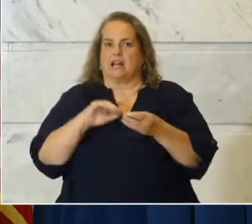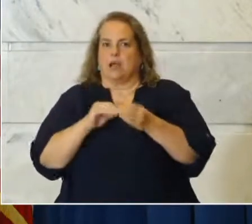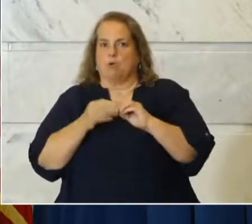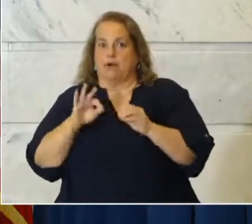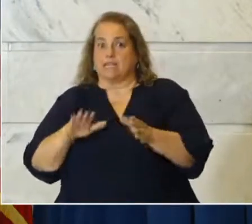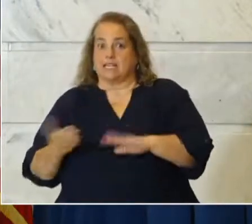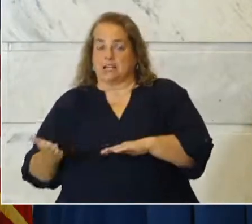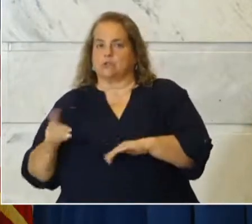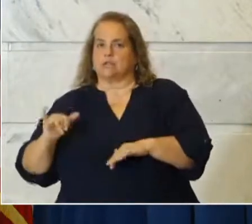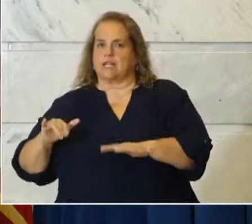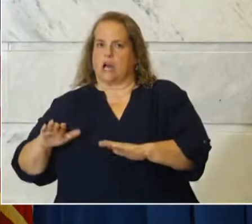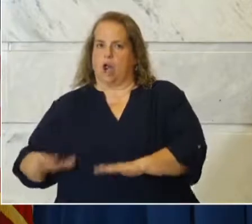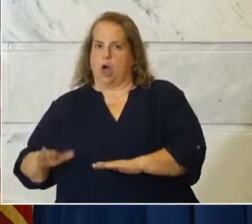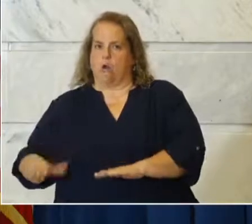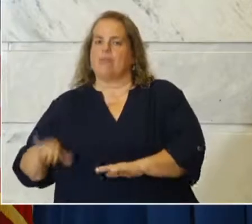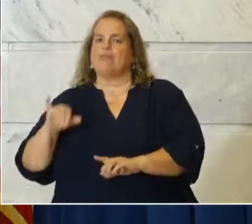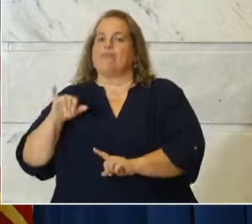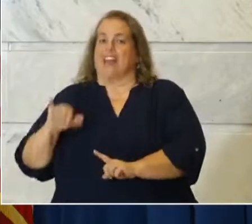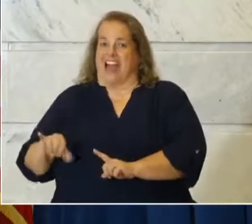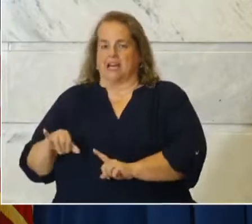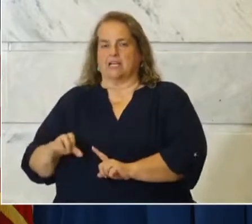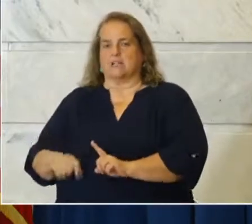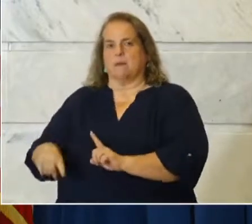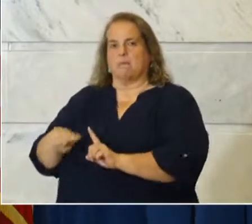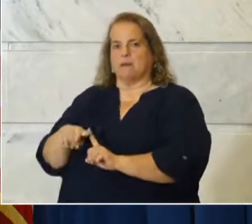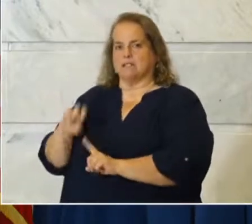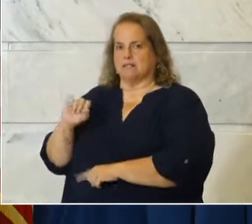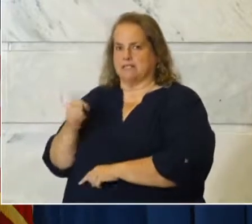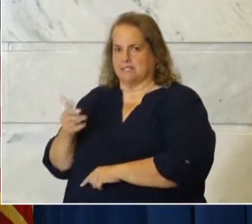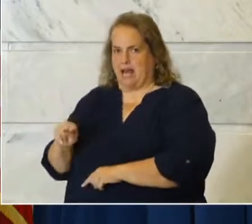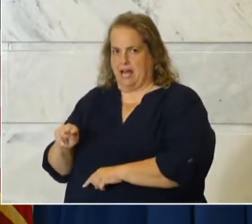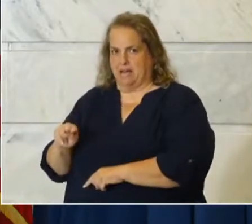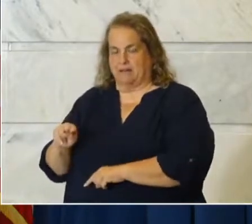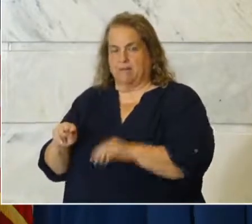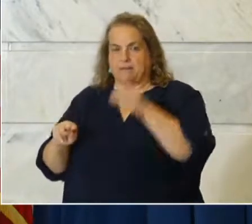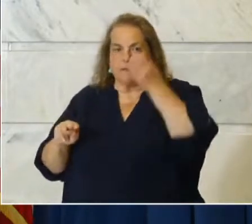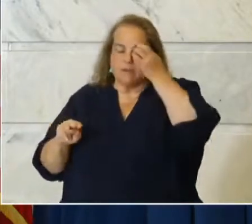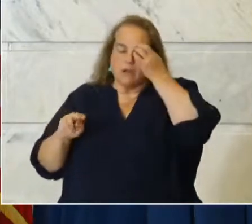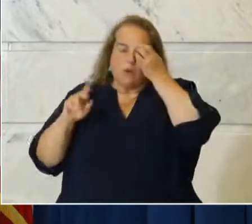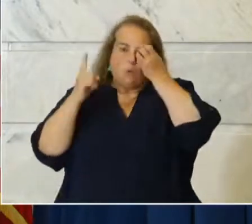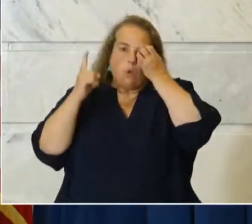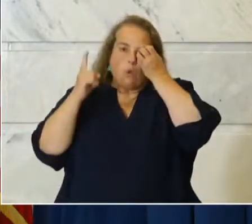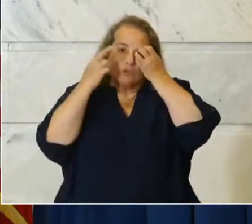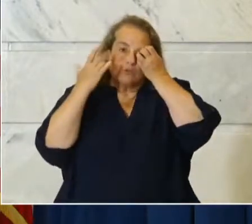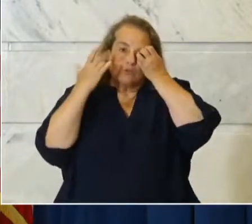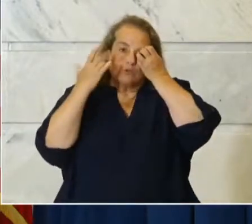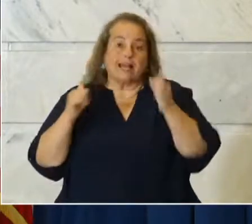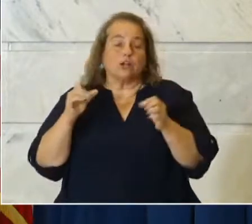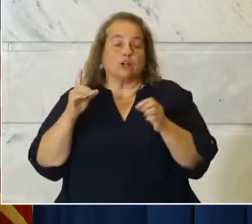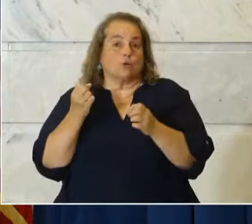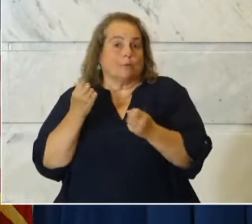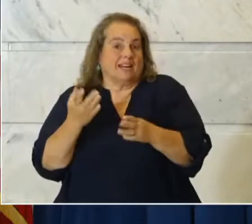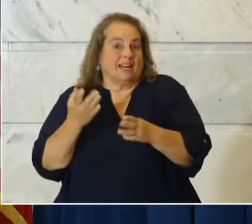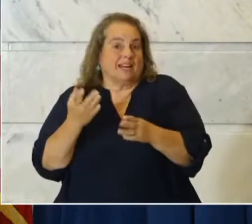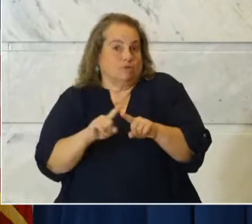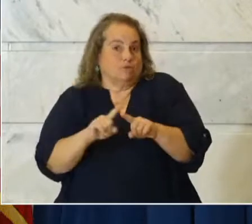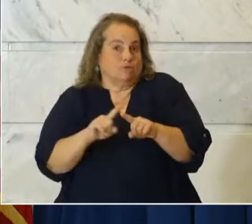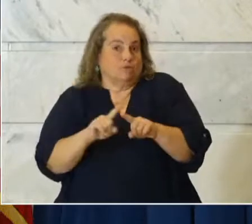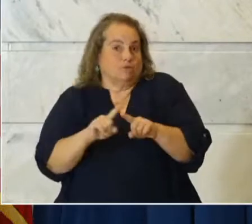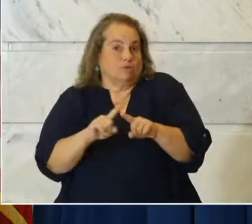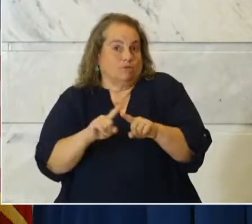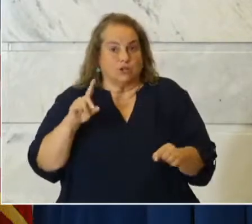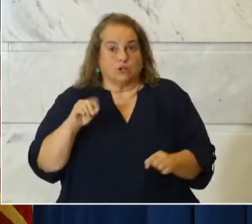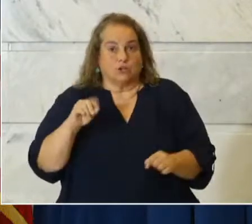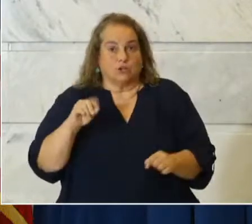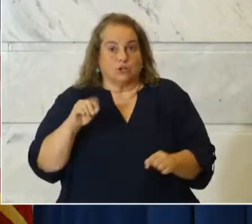one of the really positive signs and one of the reasons that we've been able to do many of the things that we've done. ICU